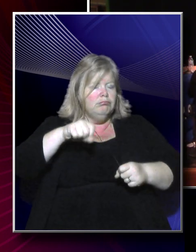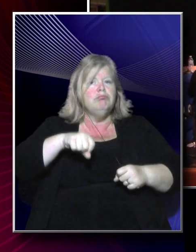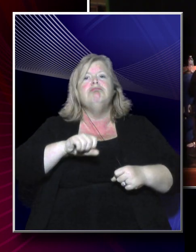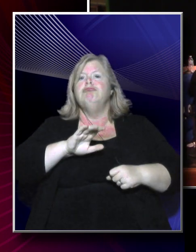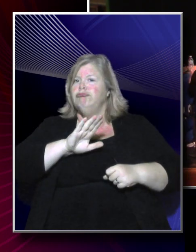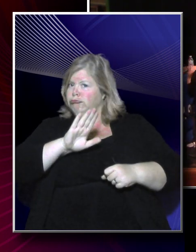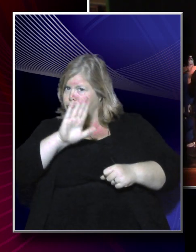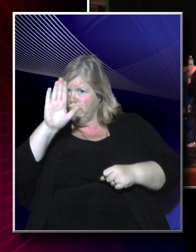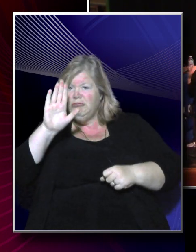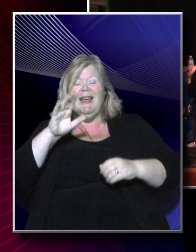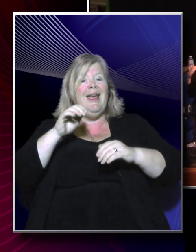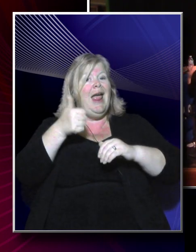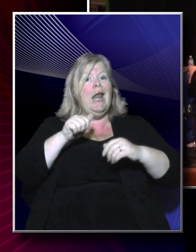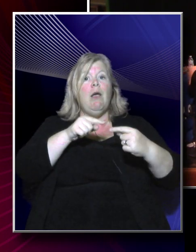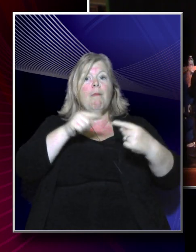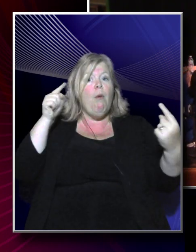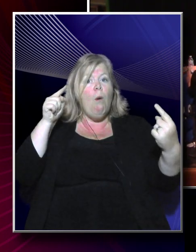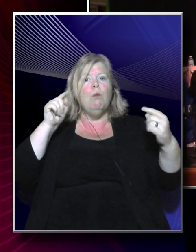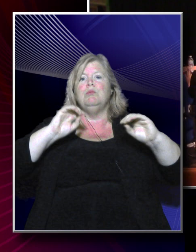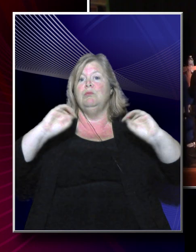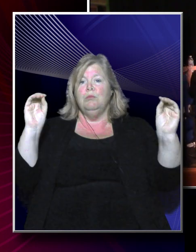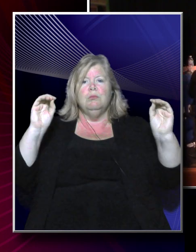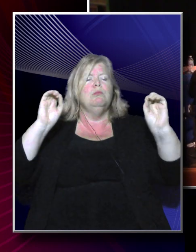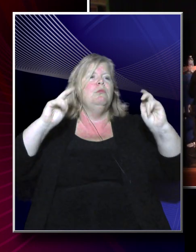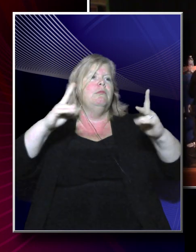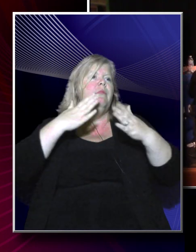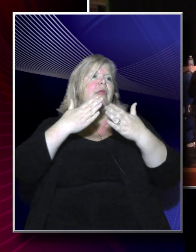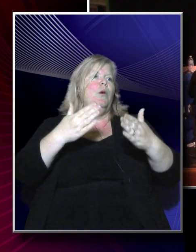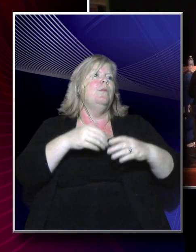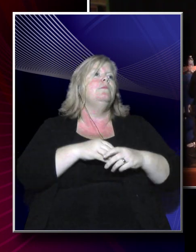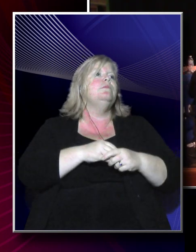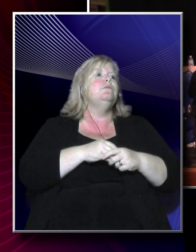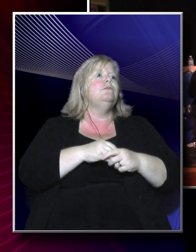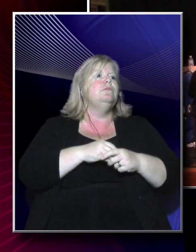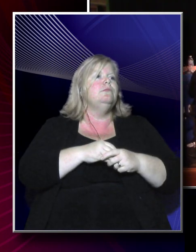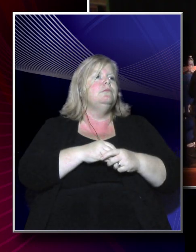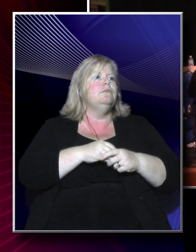Opposed? Okay, thank you very much. Thank you.